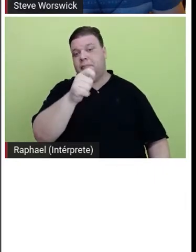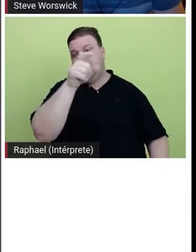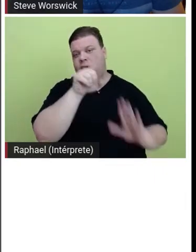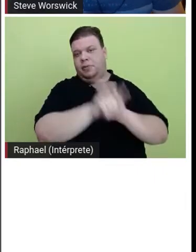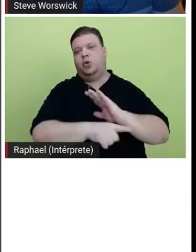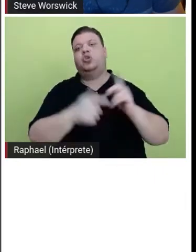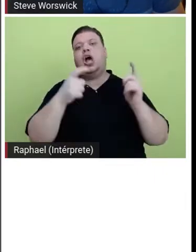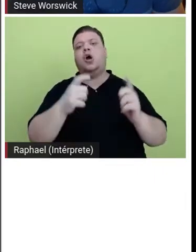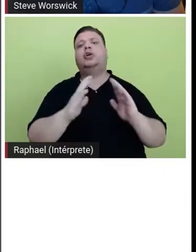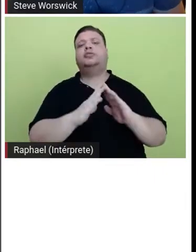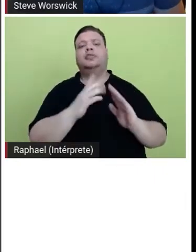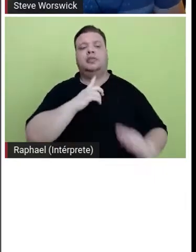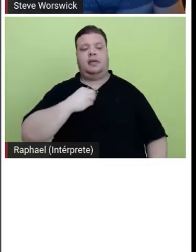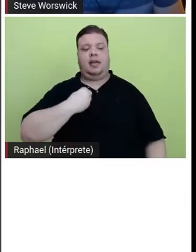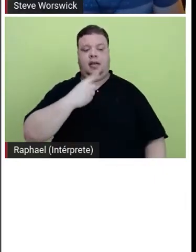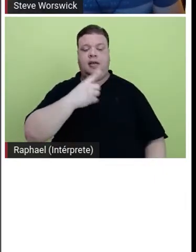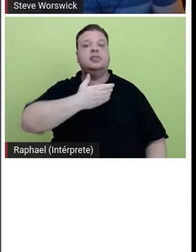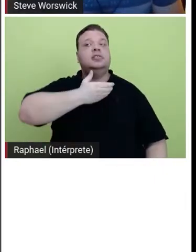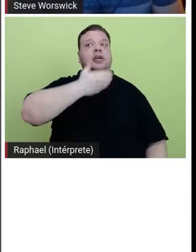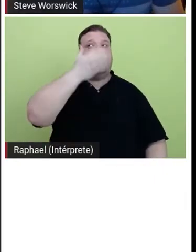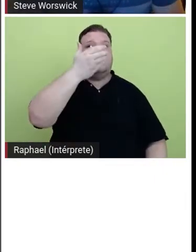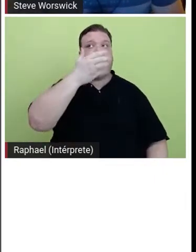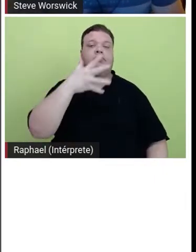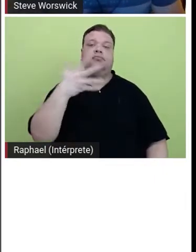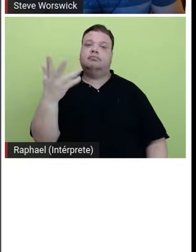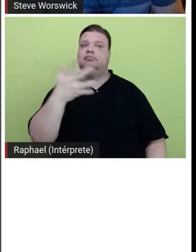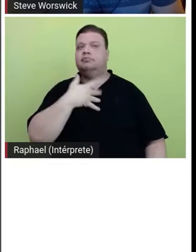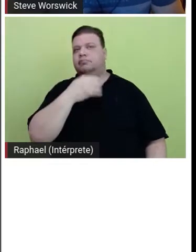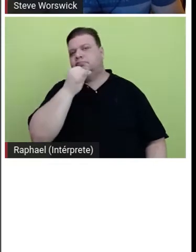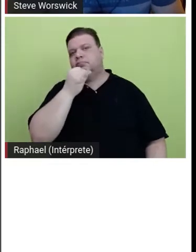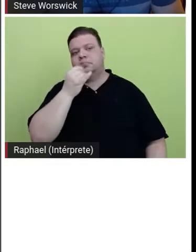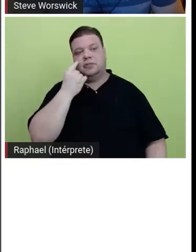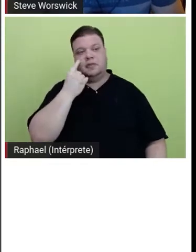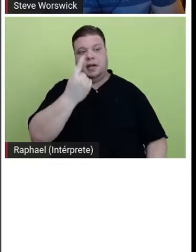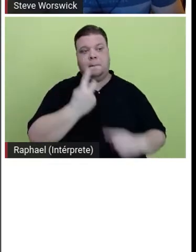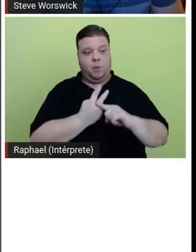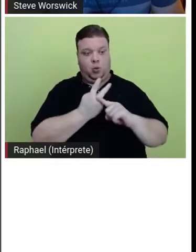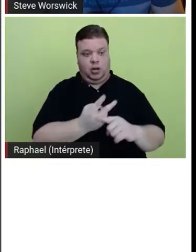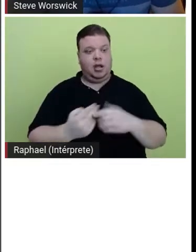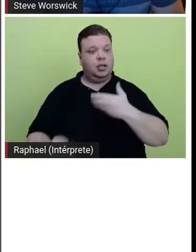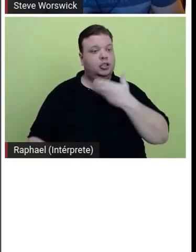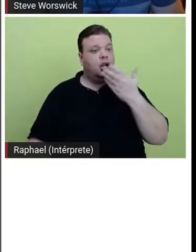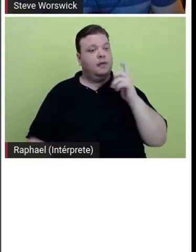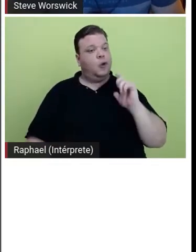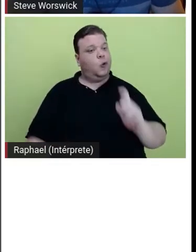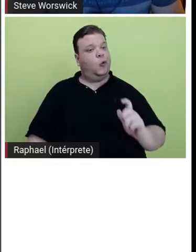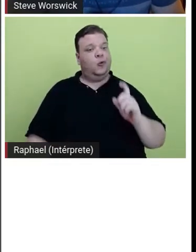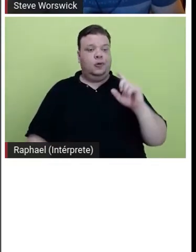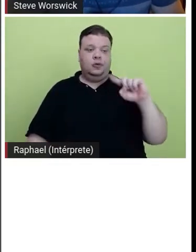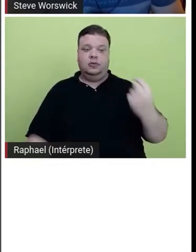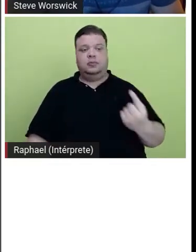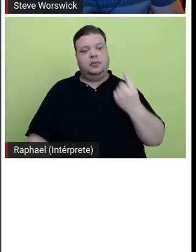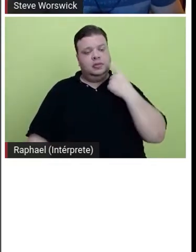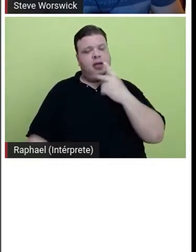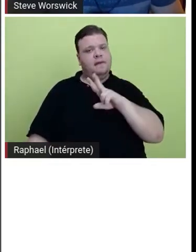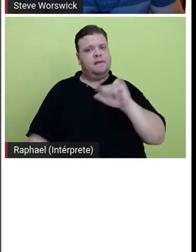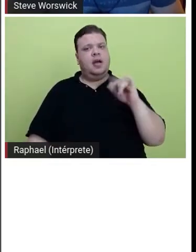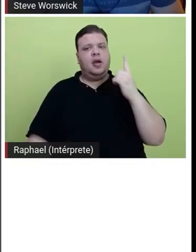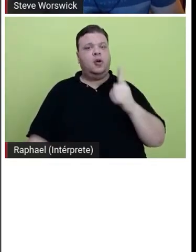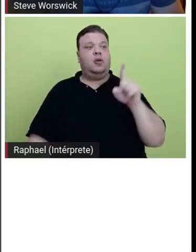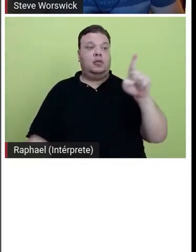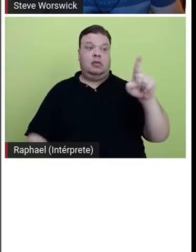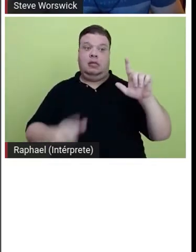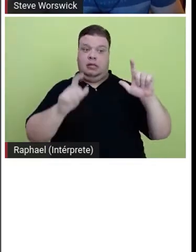Yeah. So we can have a bit more complicated one. What lives on a farm and says moo? Okay, so we look down the